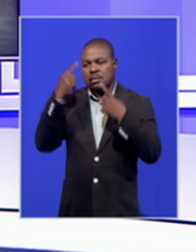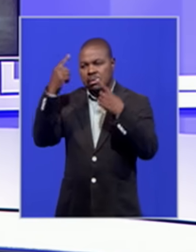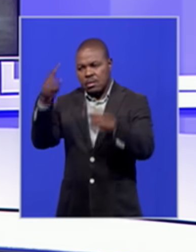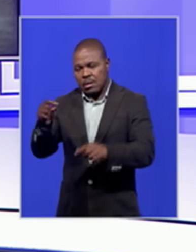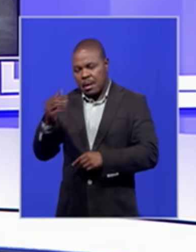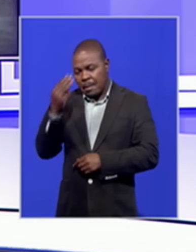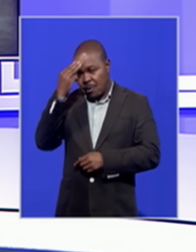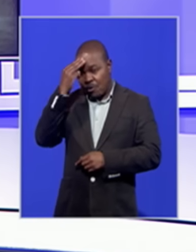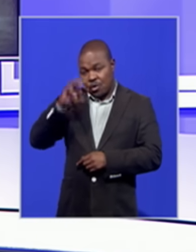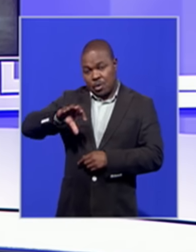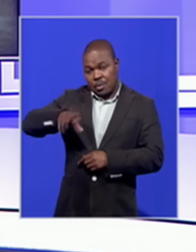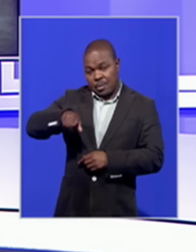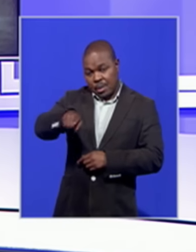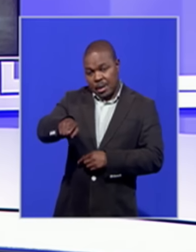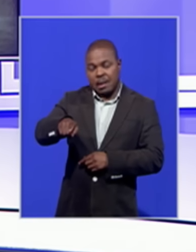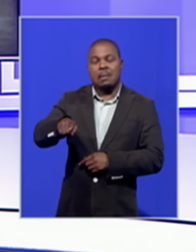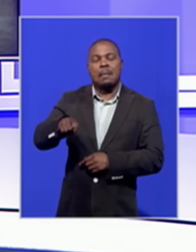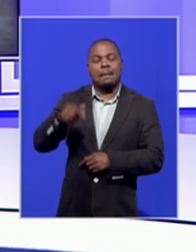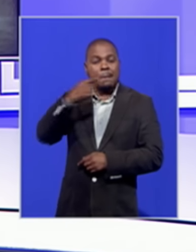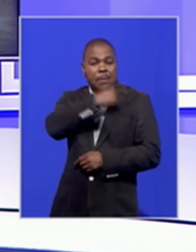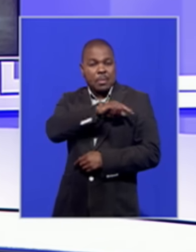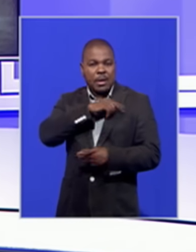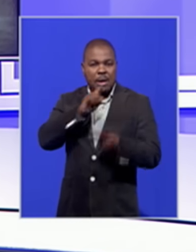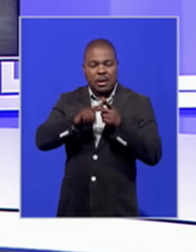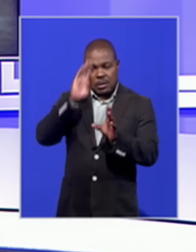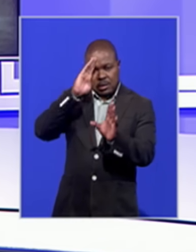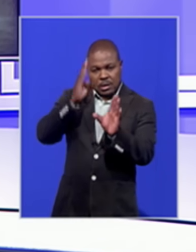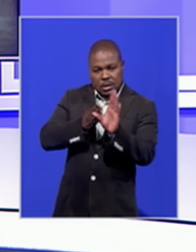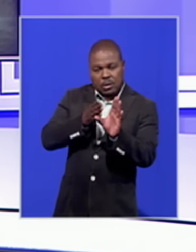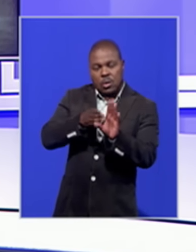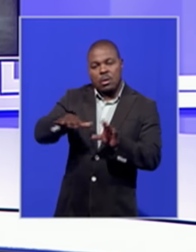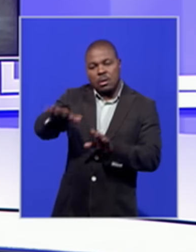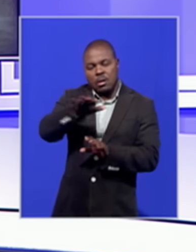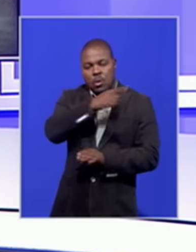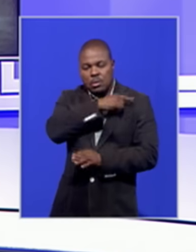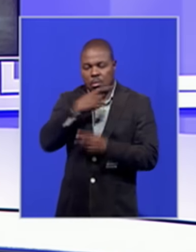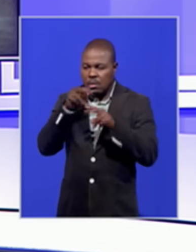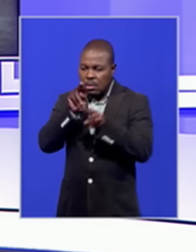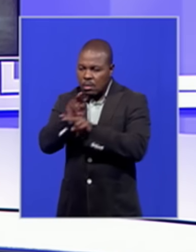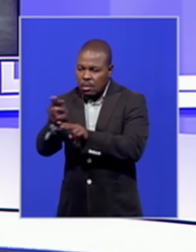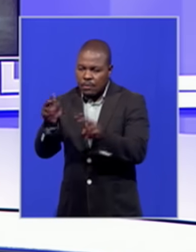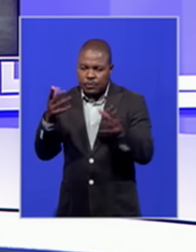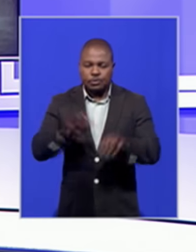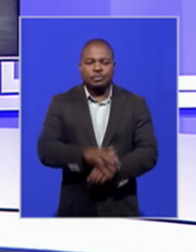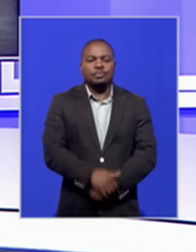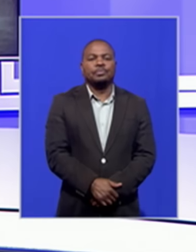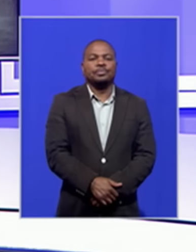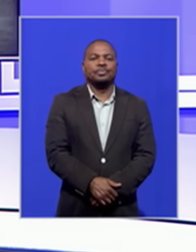province ka Mahikeng le bookelong bja go šetšana le malwetši a monagano bja bophelong.